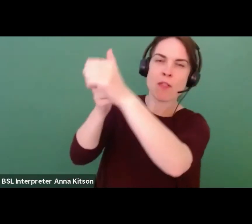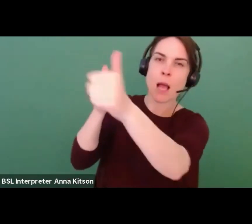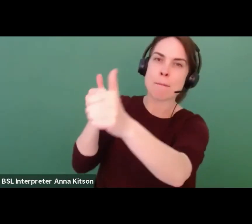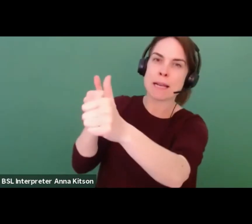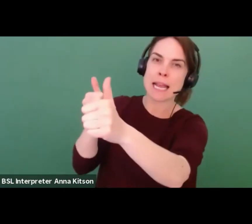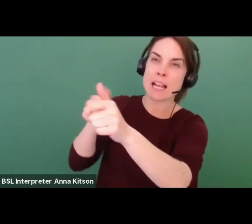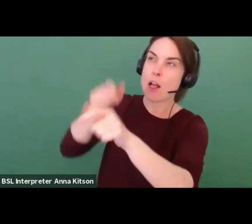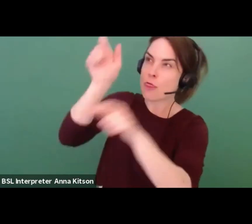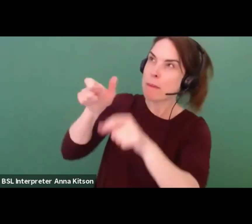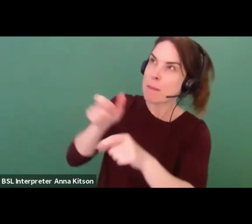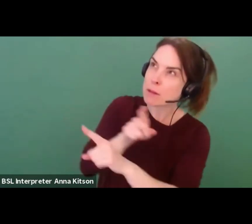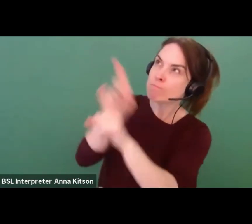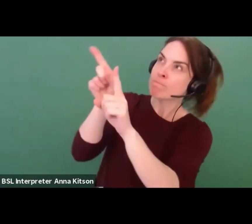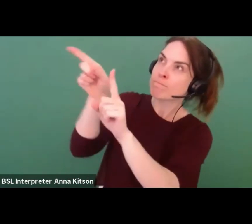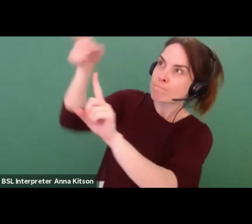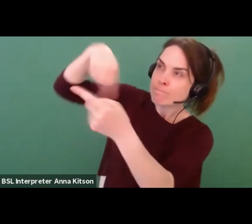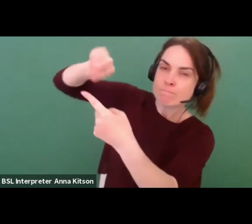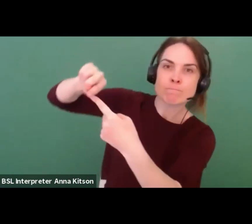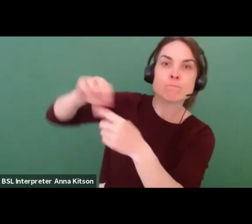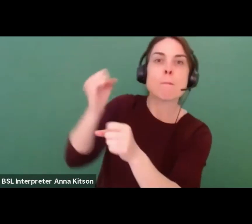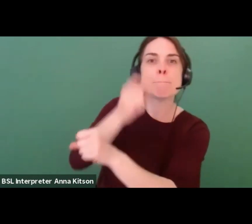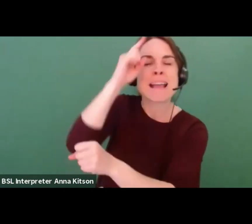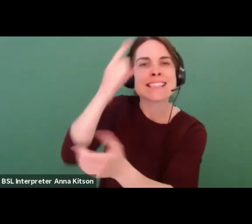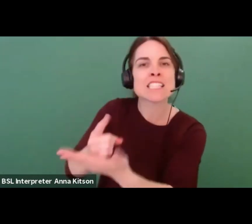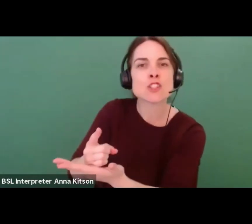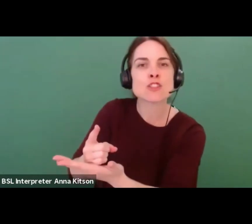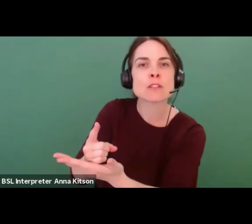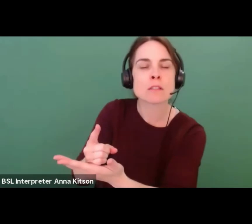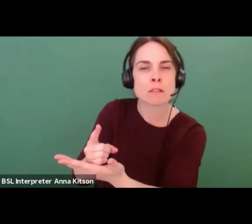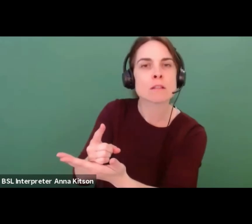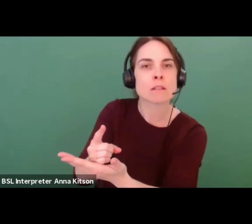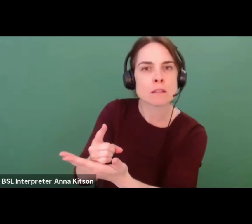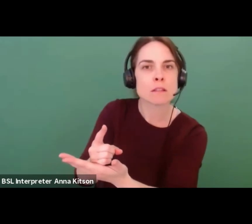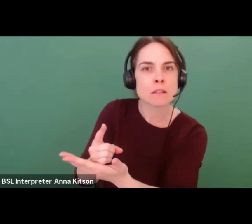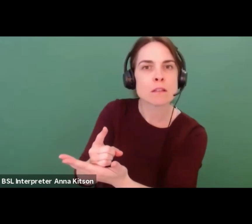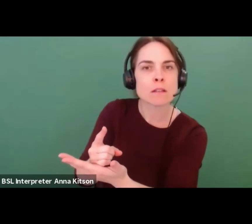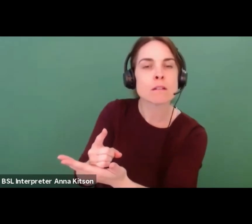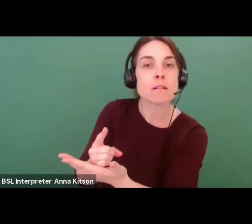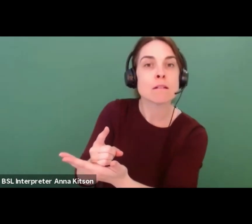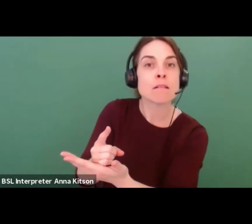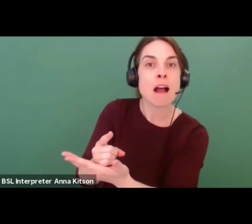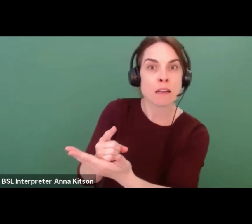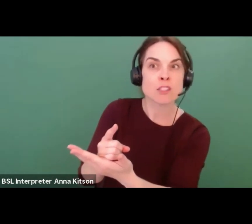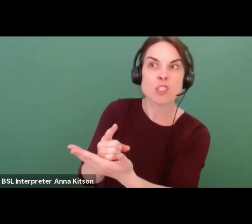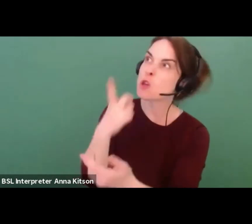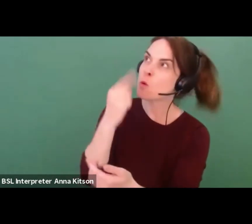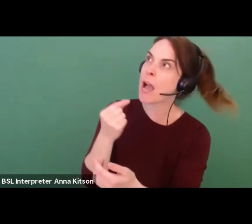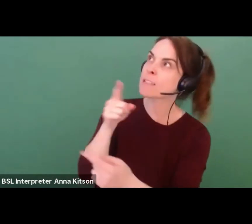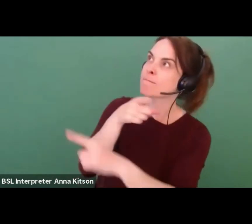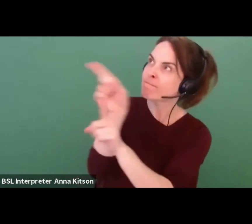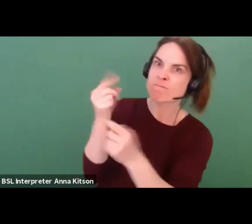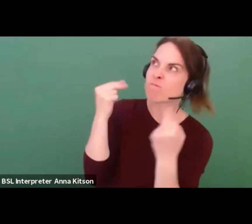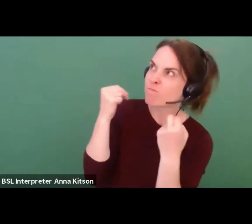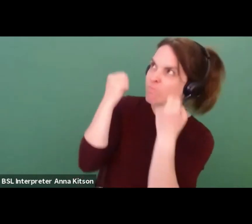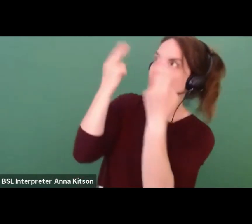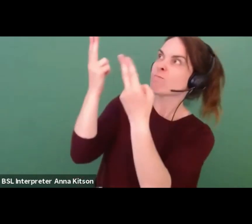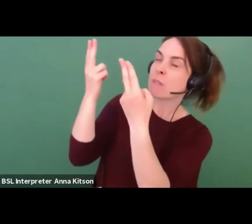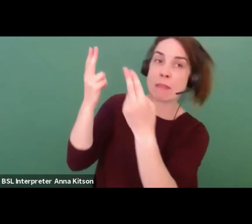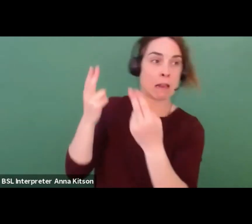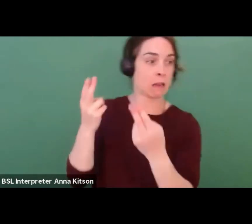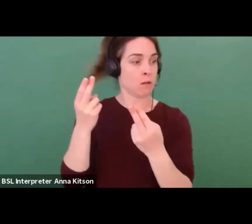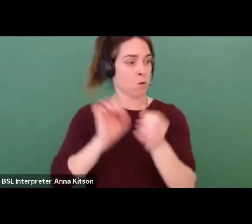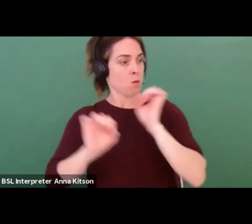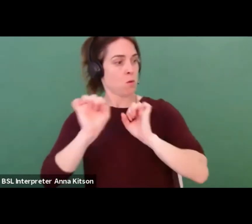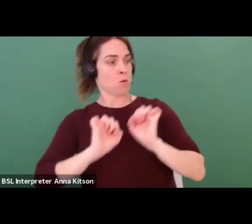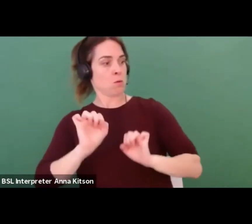organization. And it can also put the other side on the back foot because they don't deal with many such